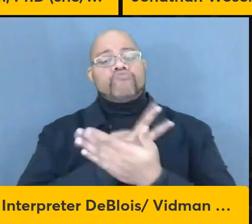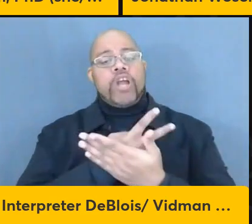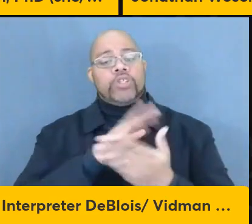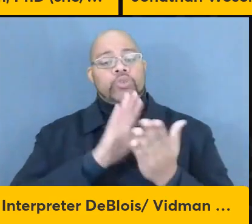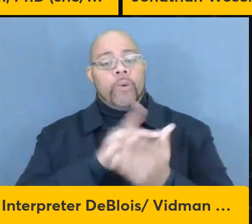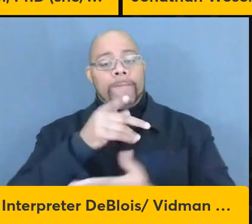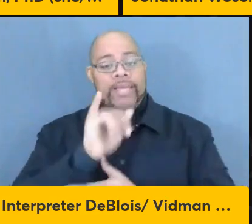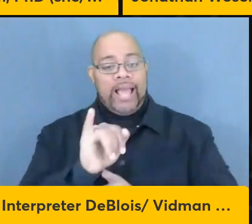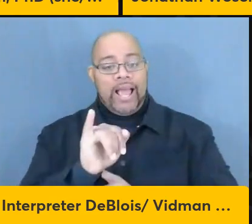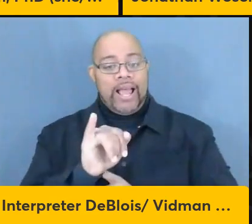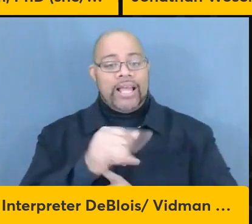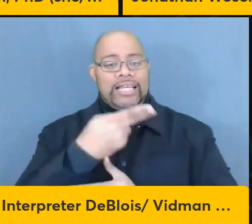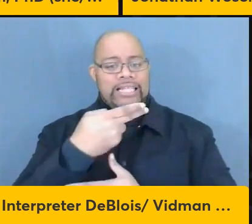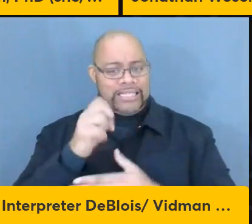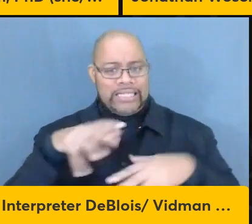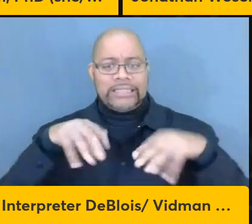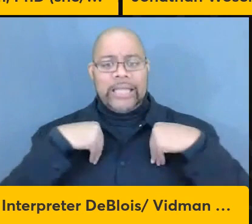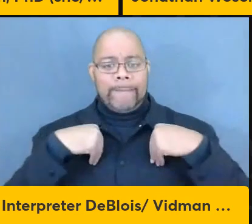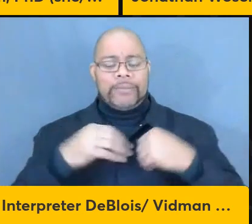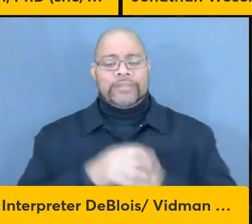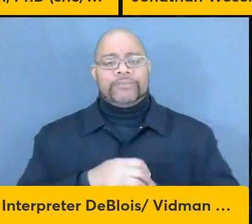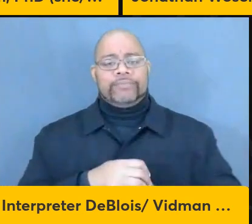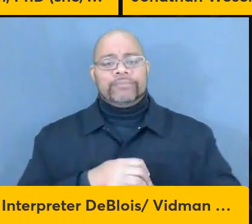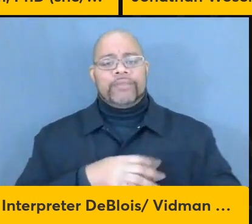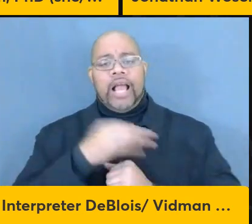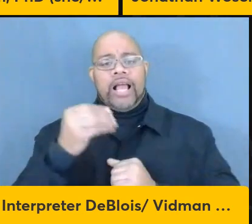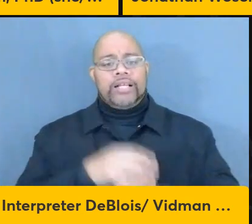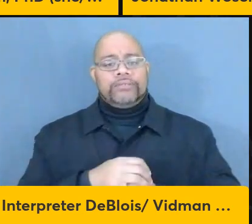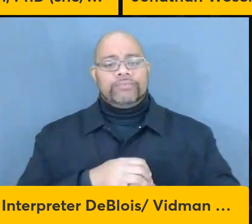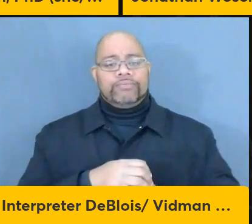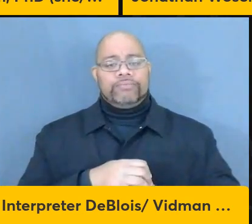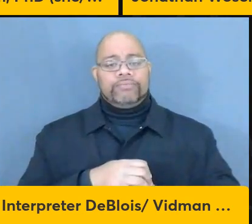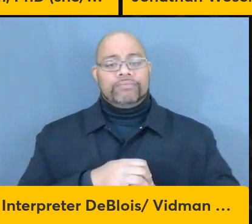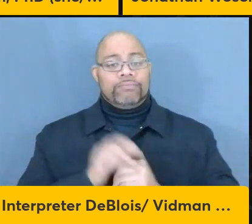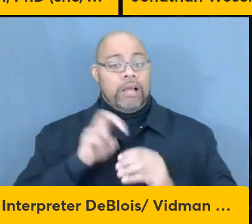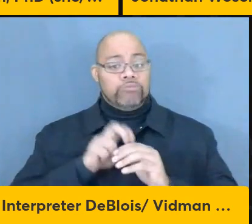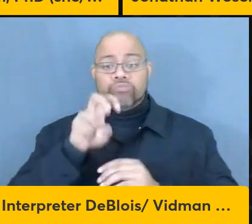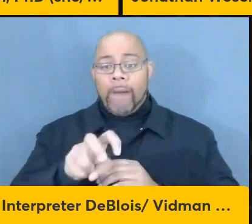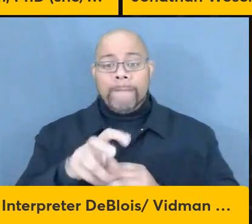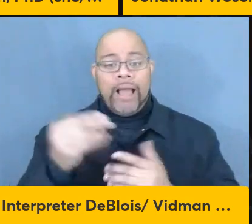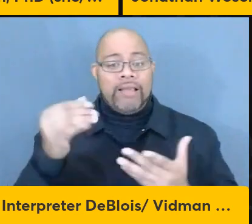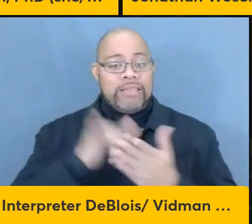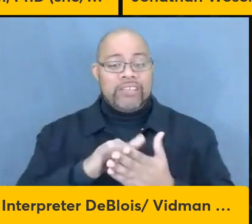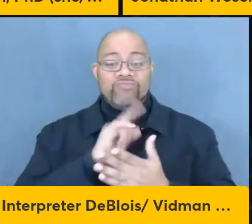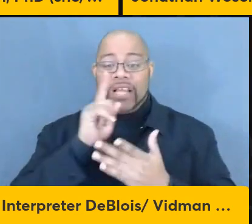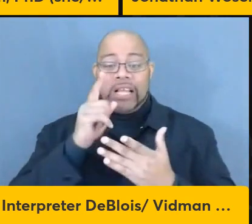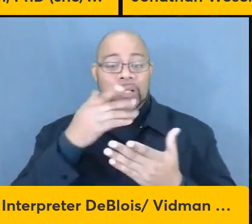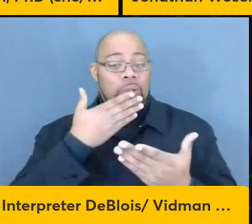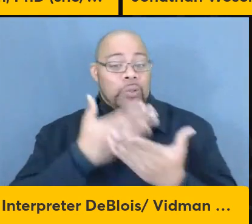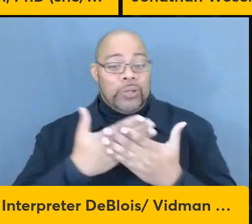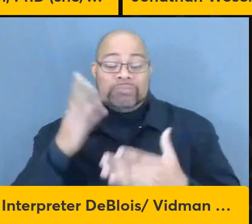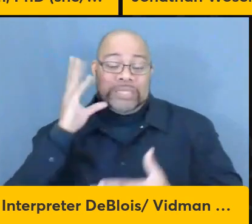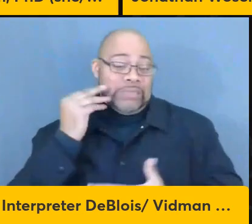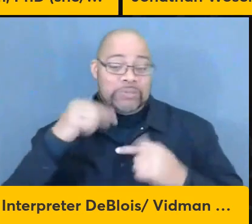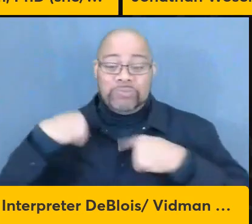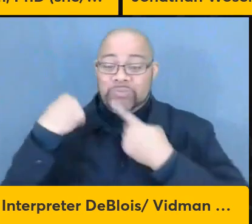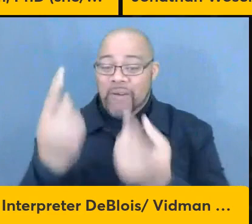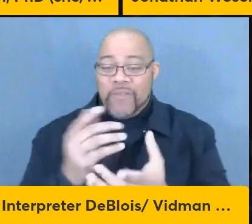PI, he accepted it. And, I jumped and it's been quite a swim.